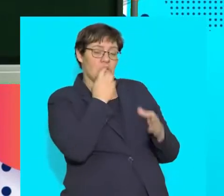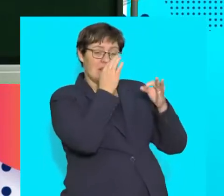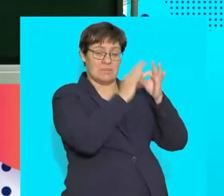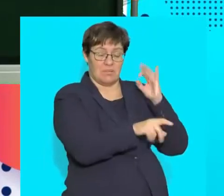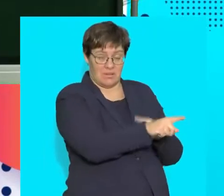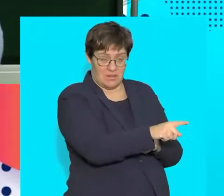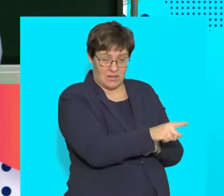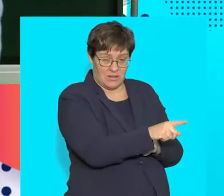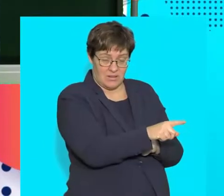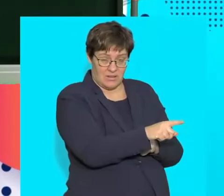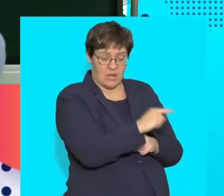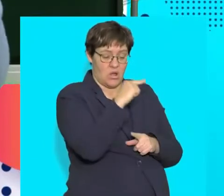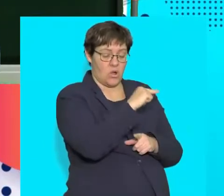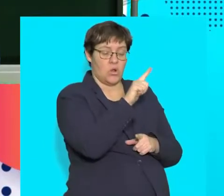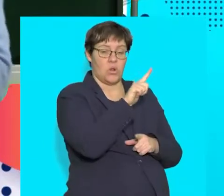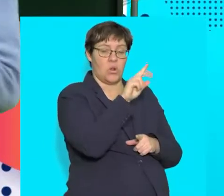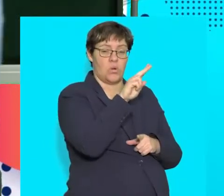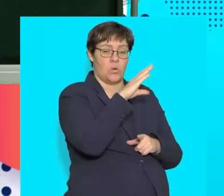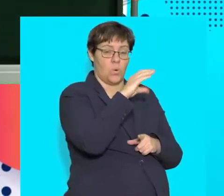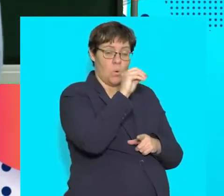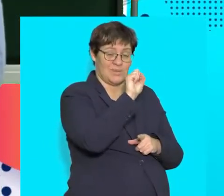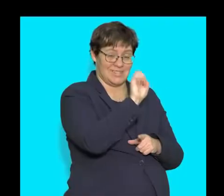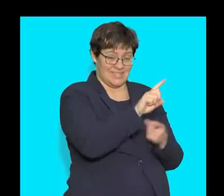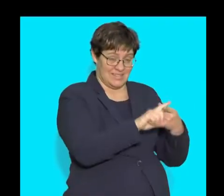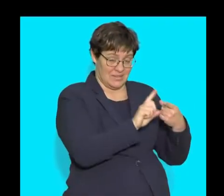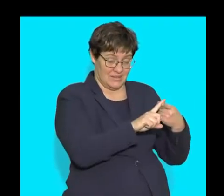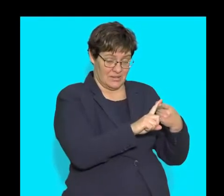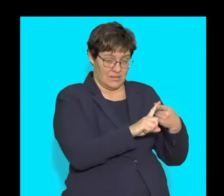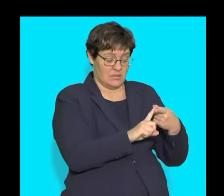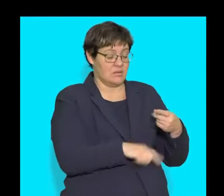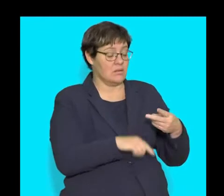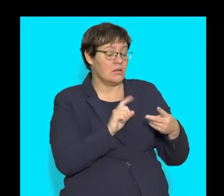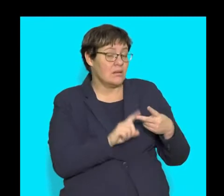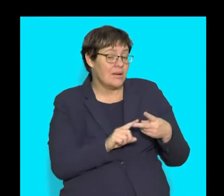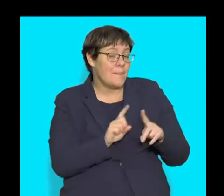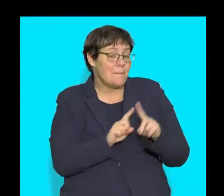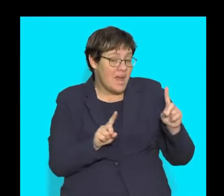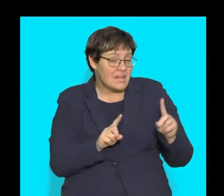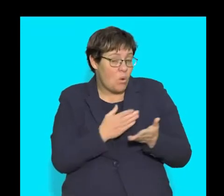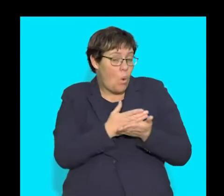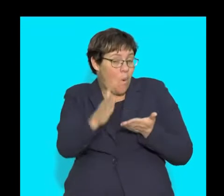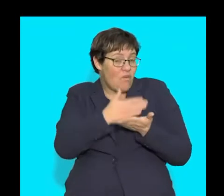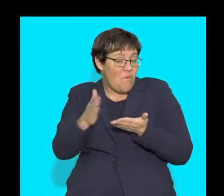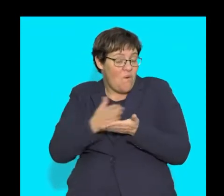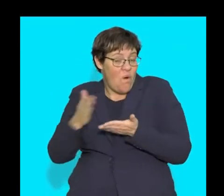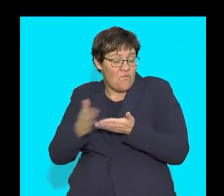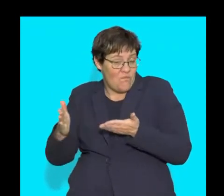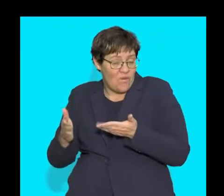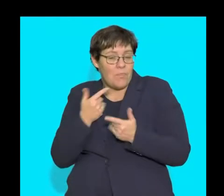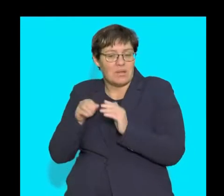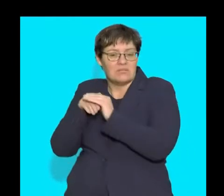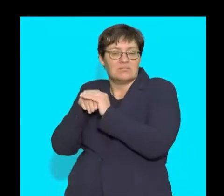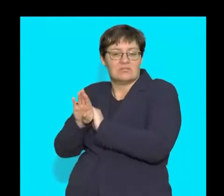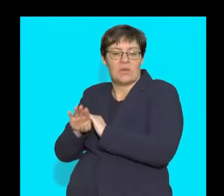to. So glucose is the simplest sugar that flows in our bloodstream. However, in order for us to get rid of that sugar, we need